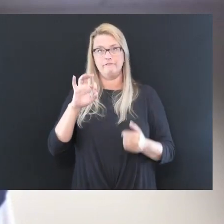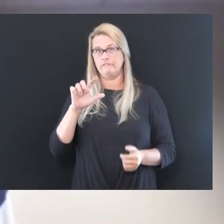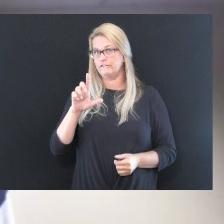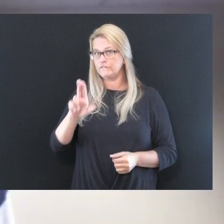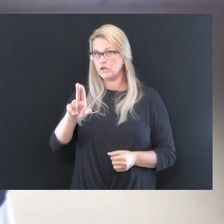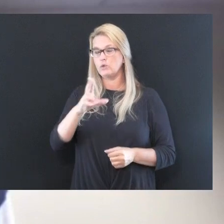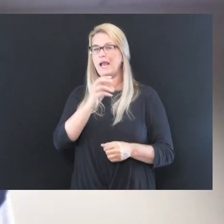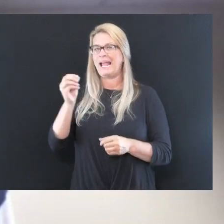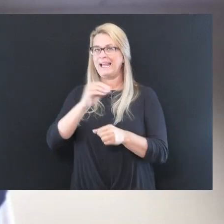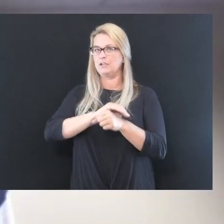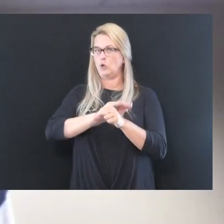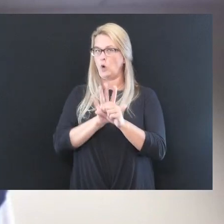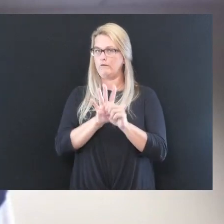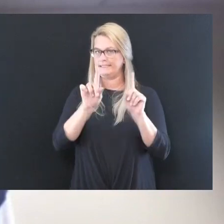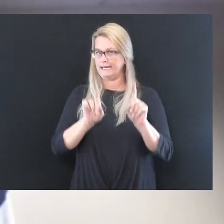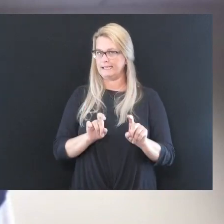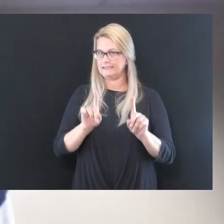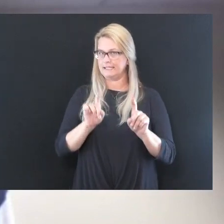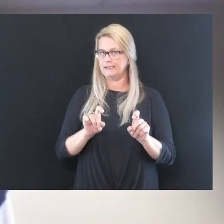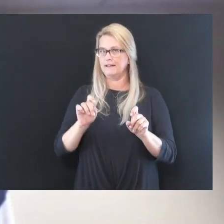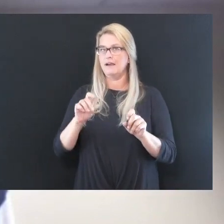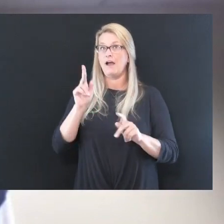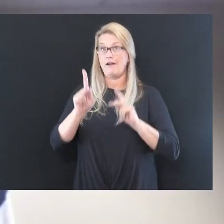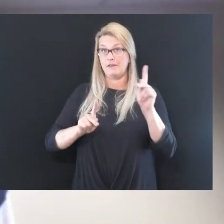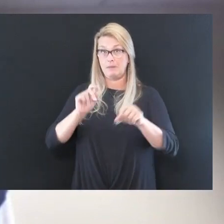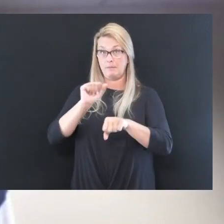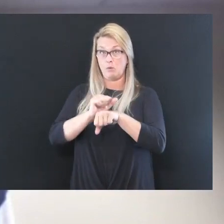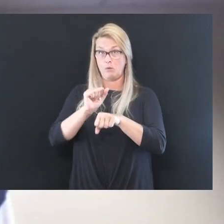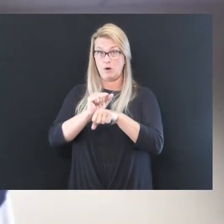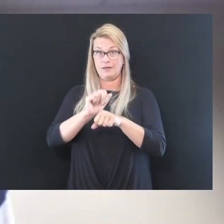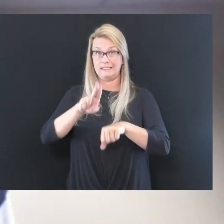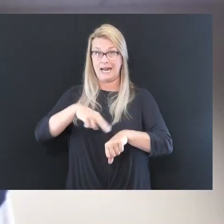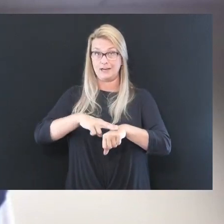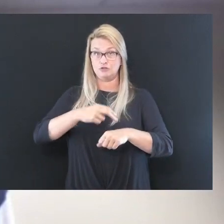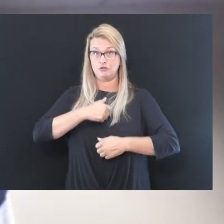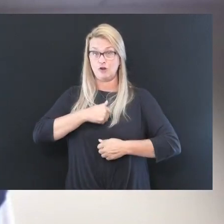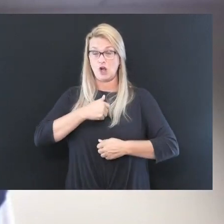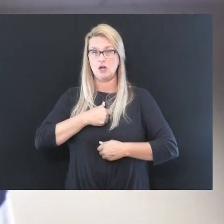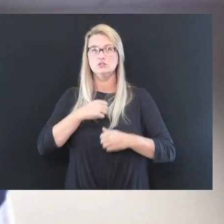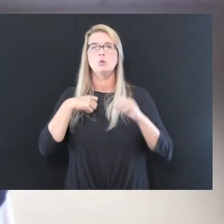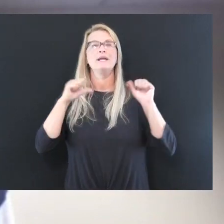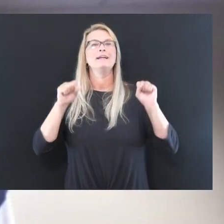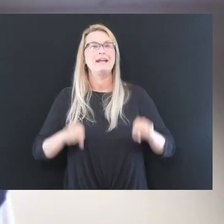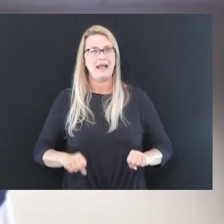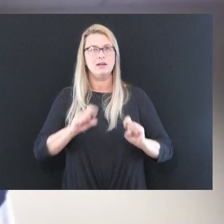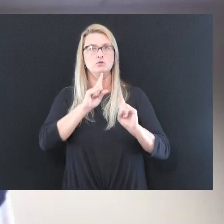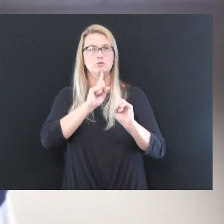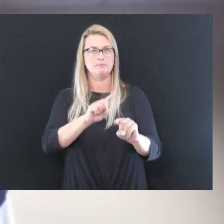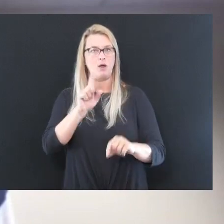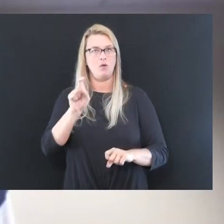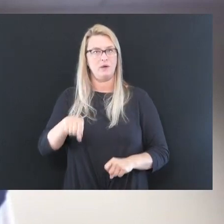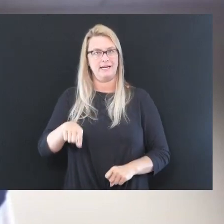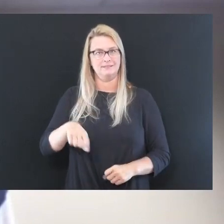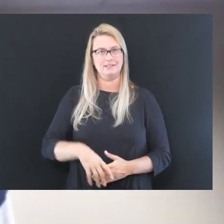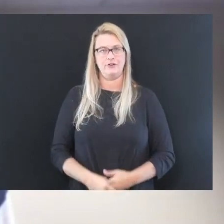COVID testing of our force to make sure that we are able to respond when necessary. Thank